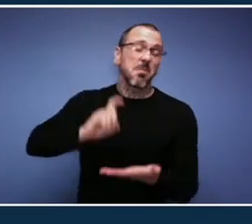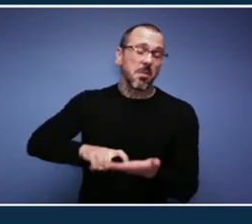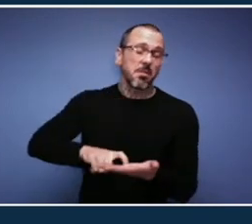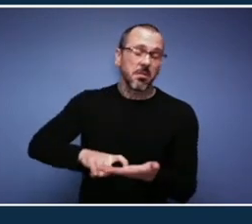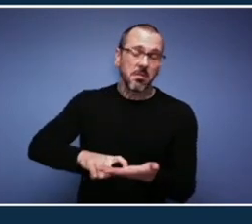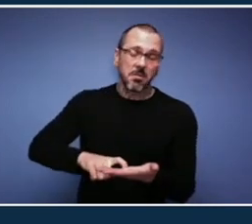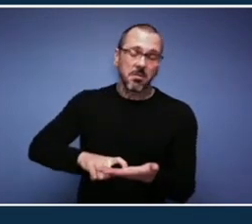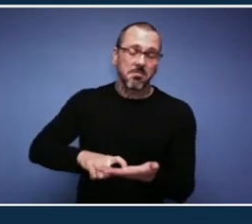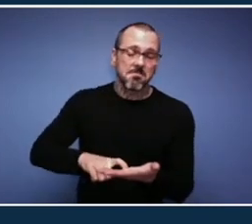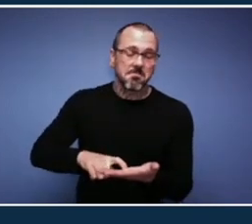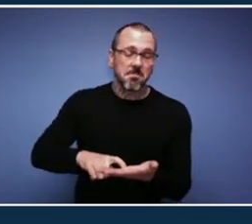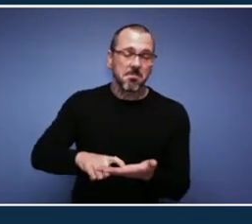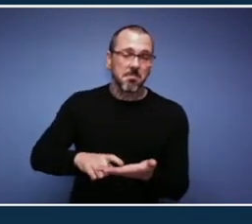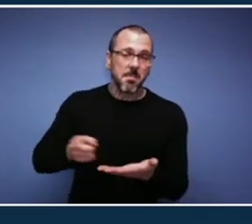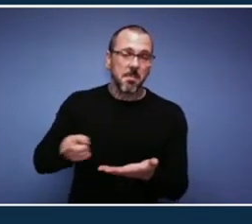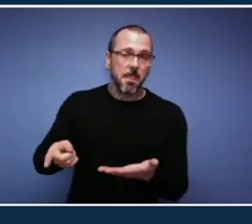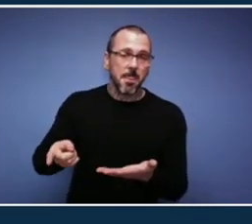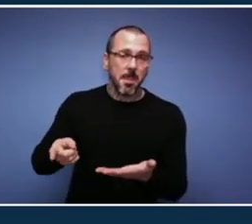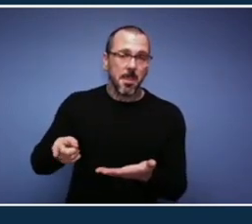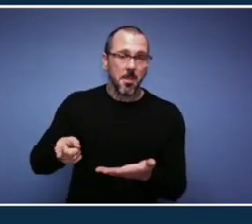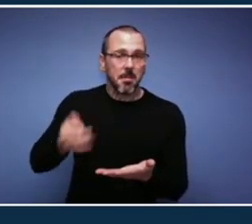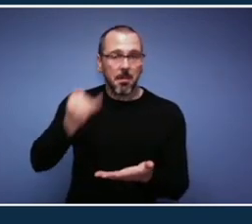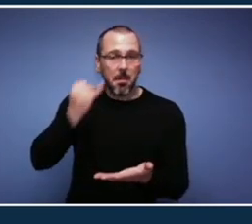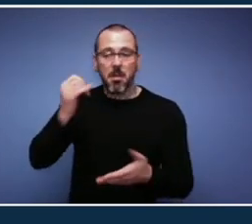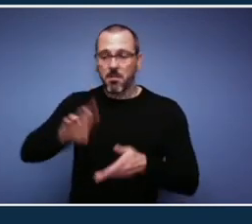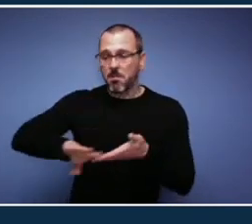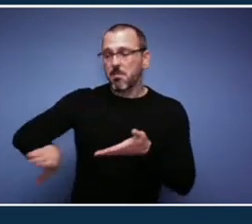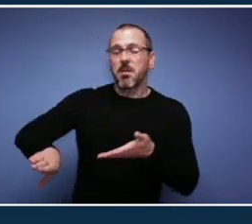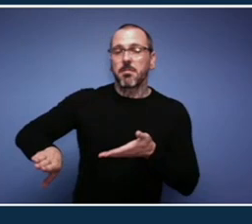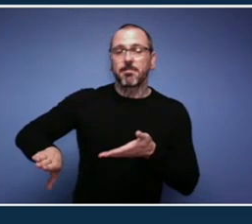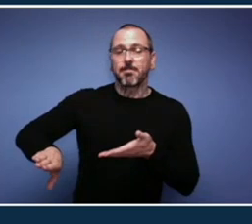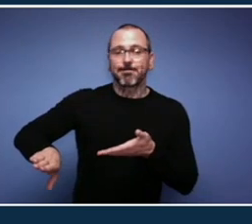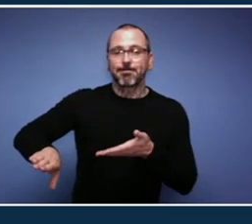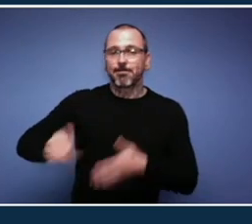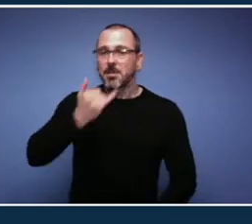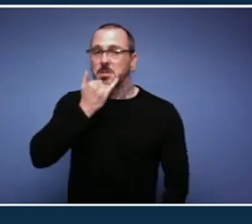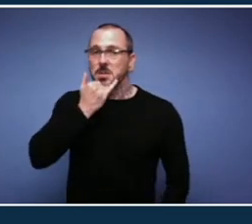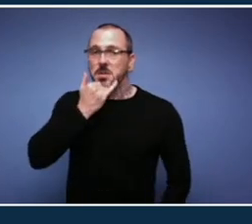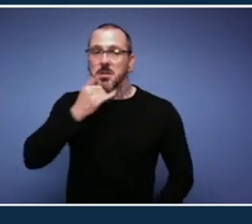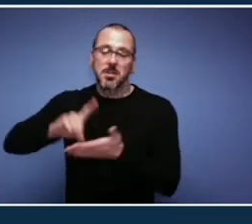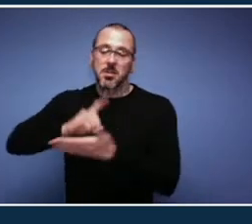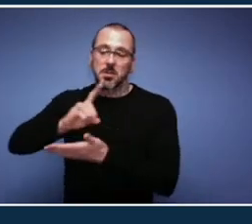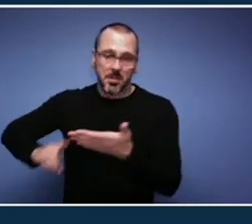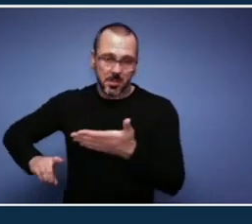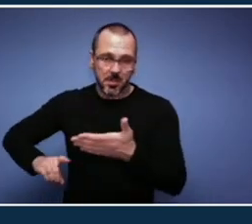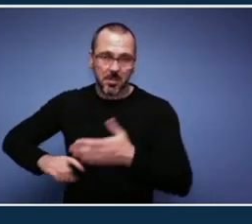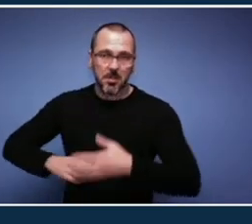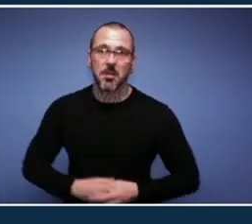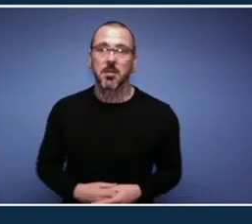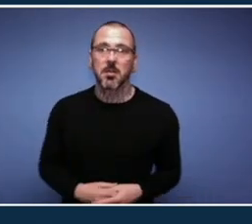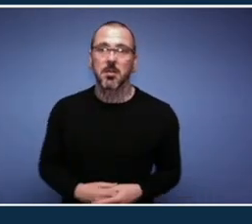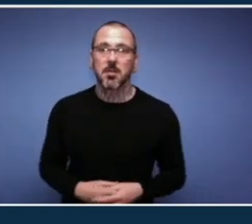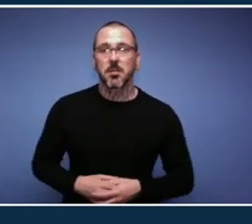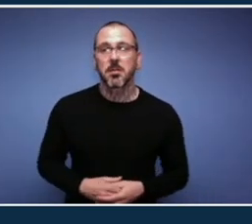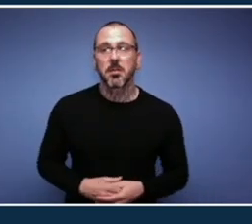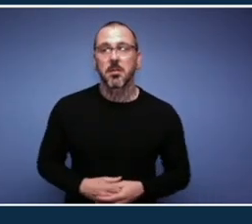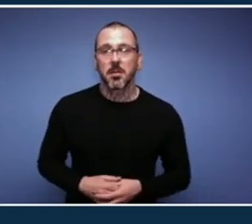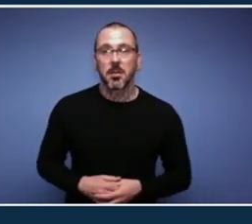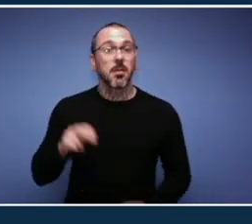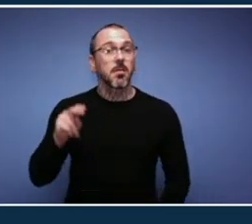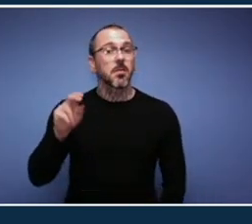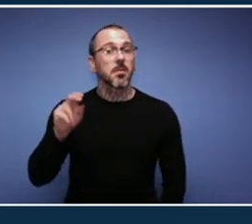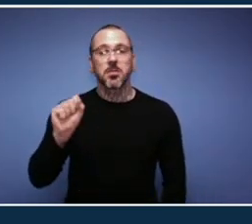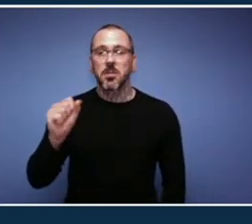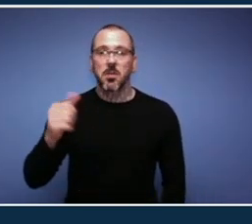in funding and maintaining institutions for persons with disabilities. They're still with us today. We have